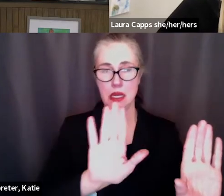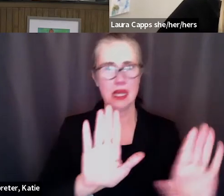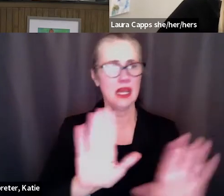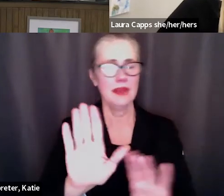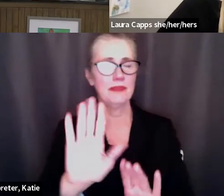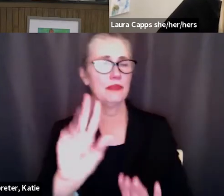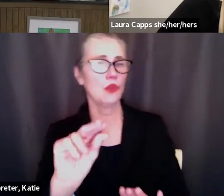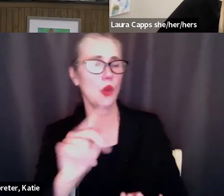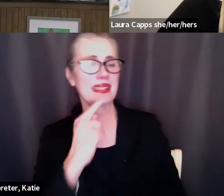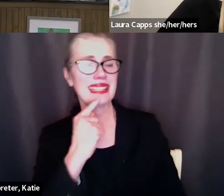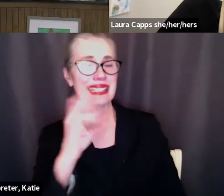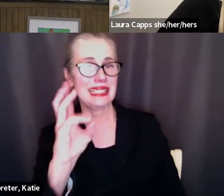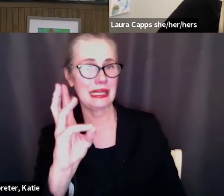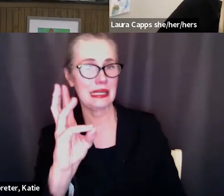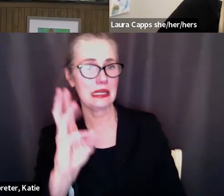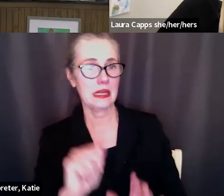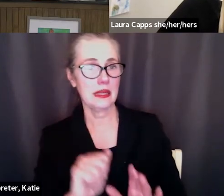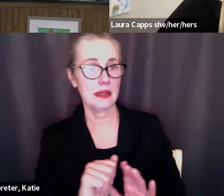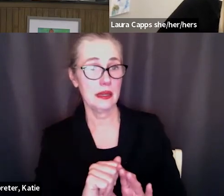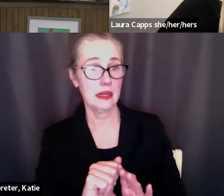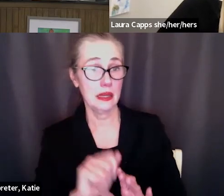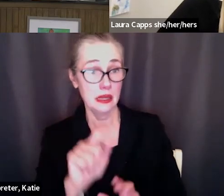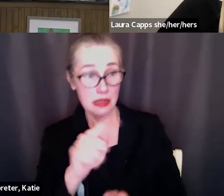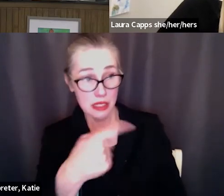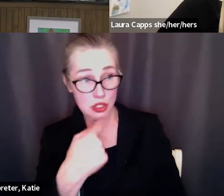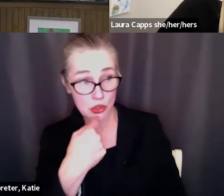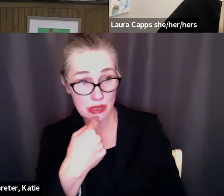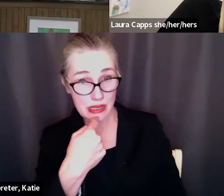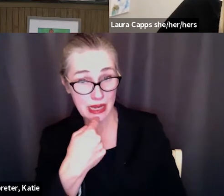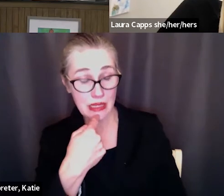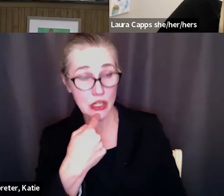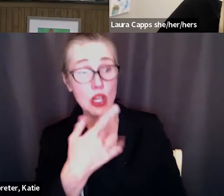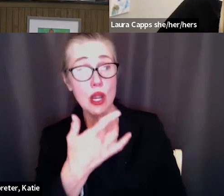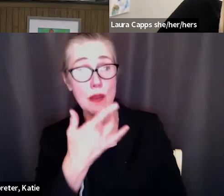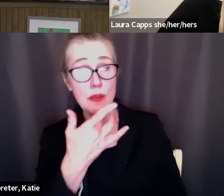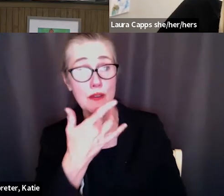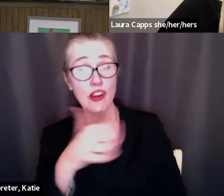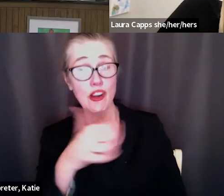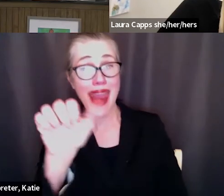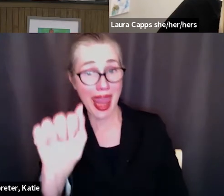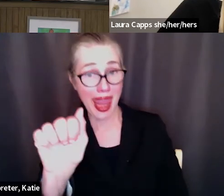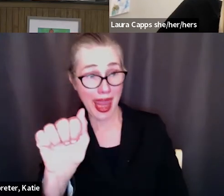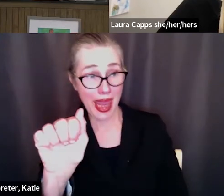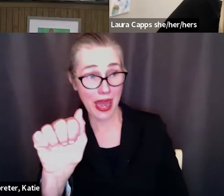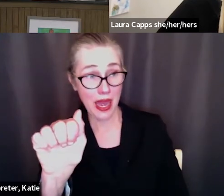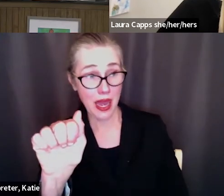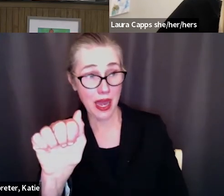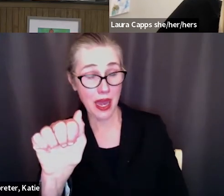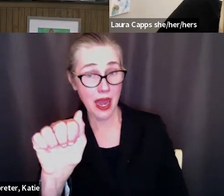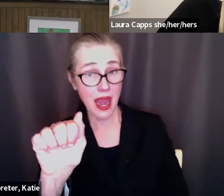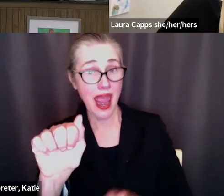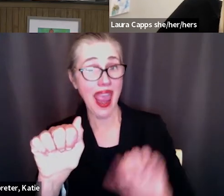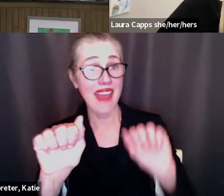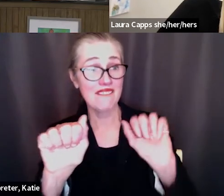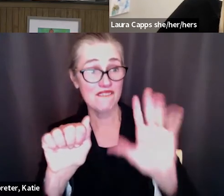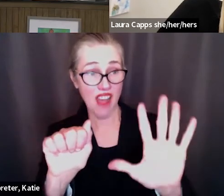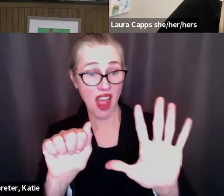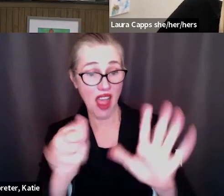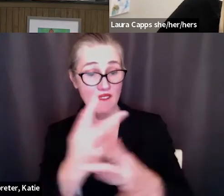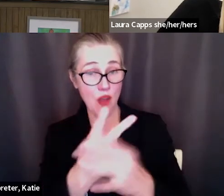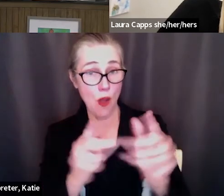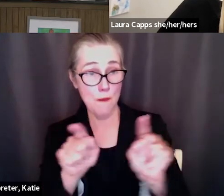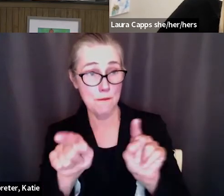in your selection you said scenario a and scenario five and then you mentioned scenario